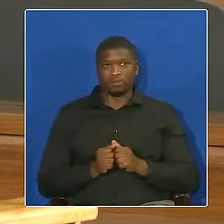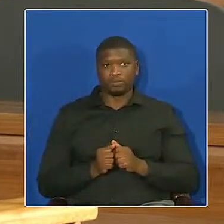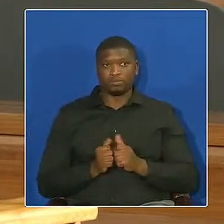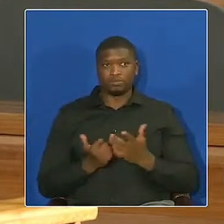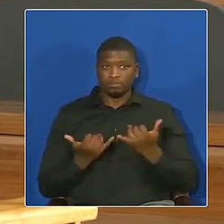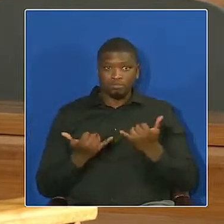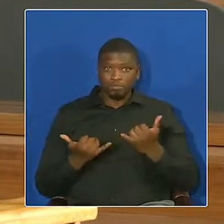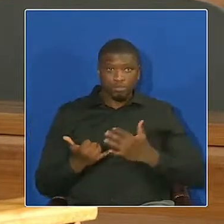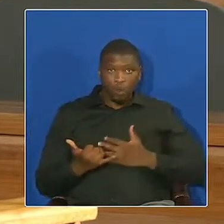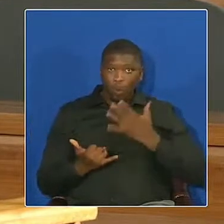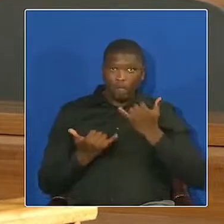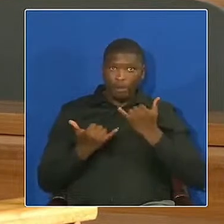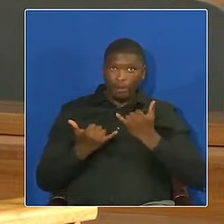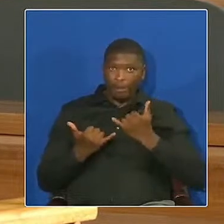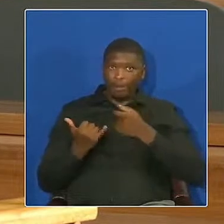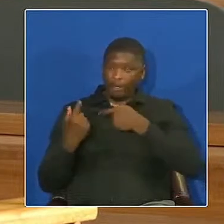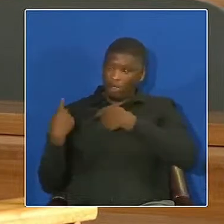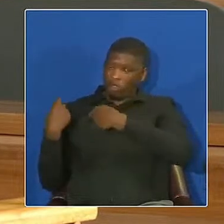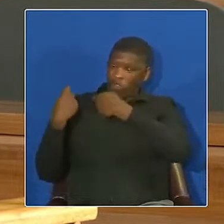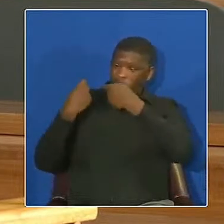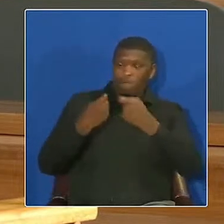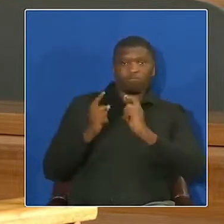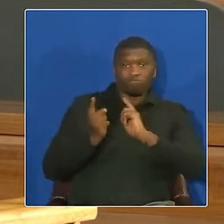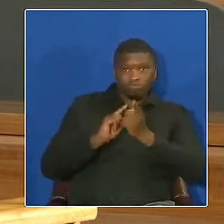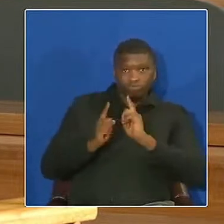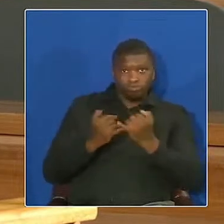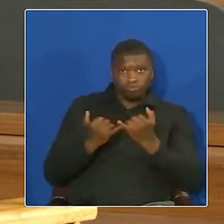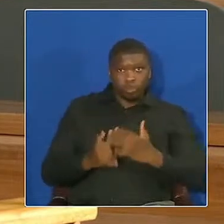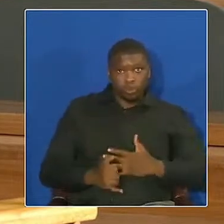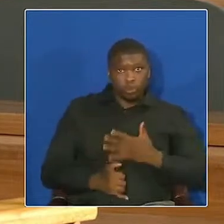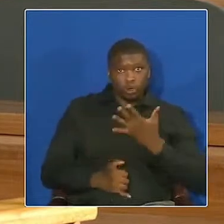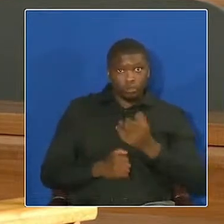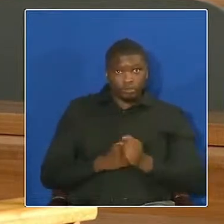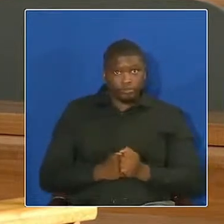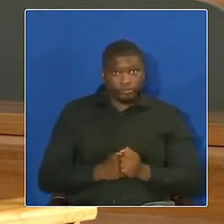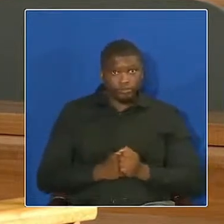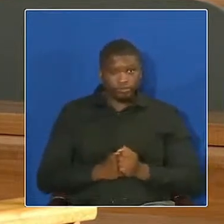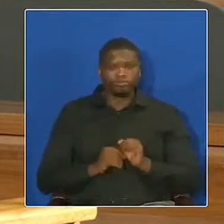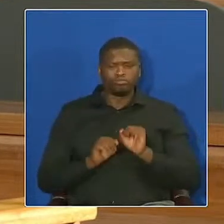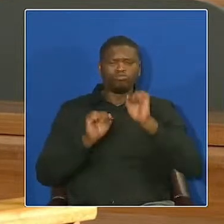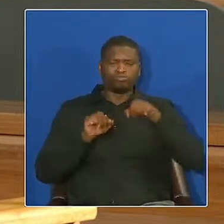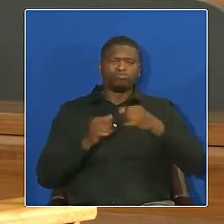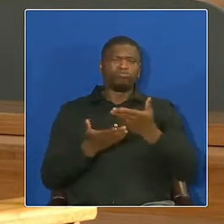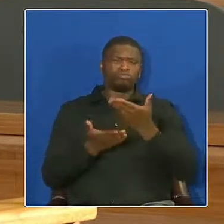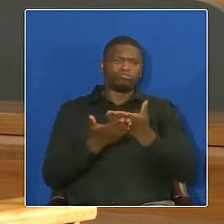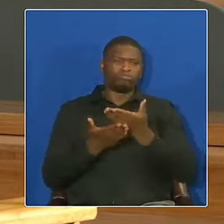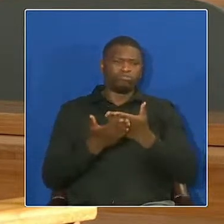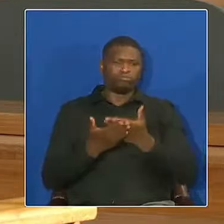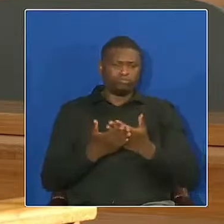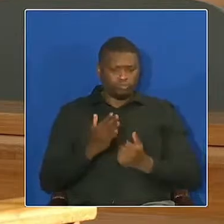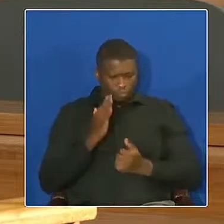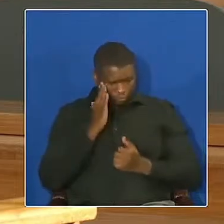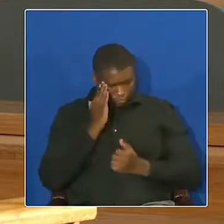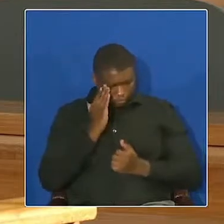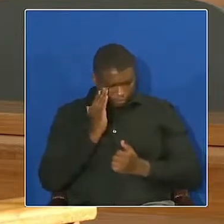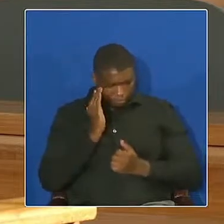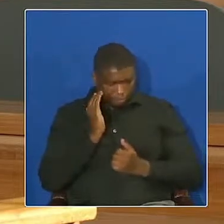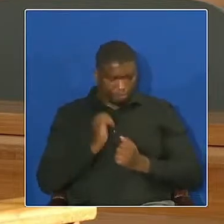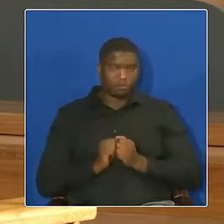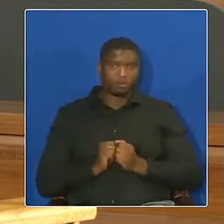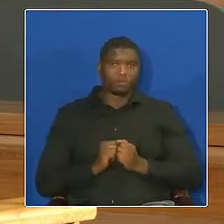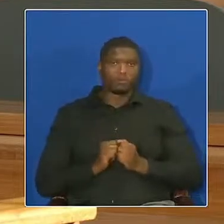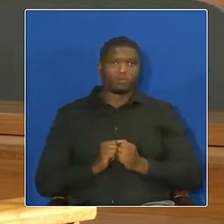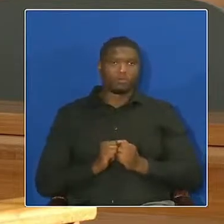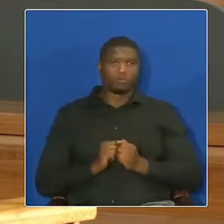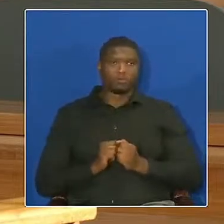Do you want to deal with that now? Yes, I can, Commissioner. You can